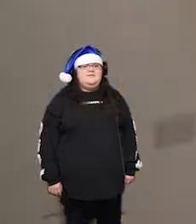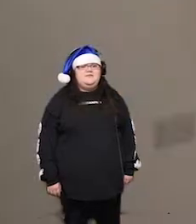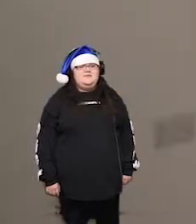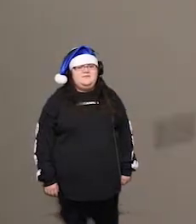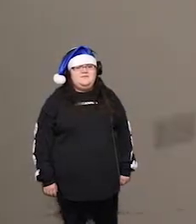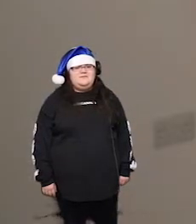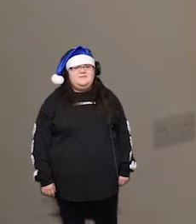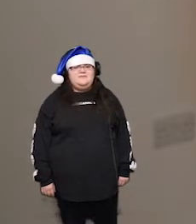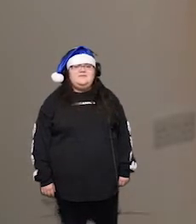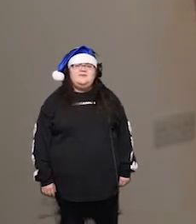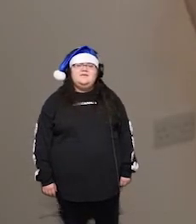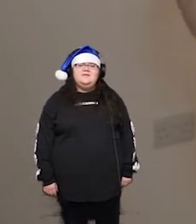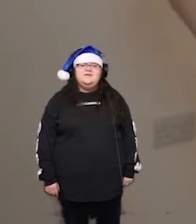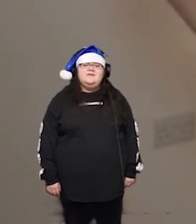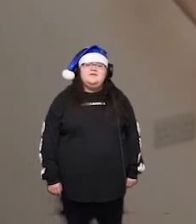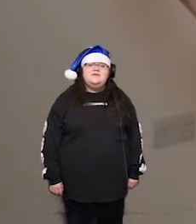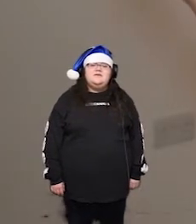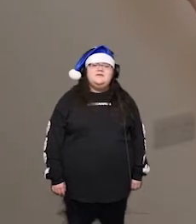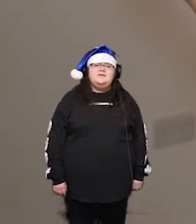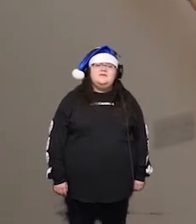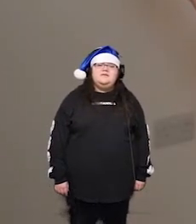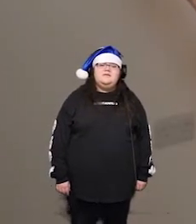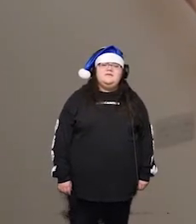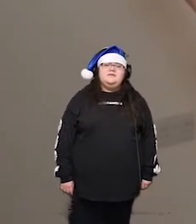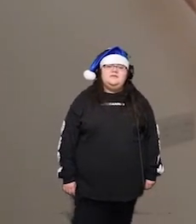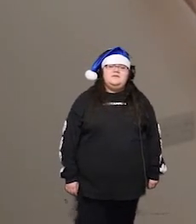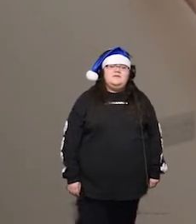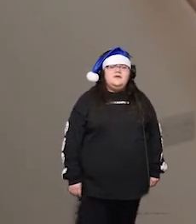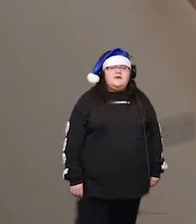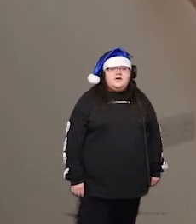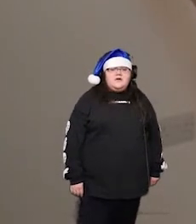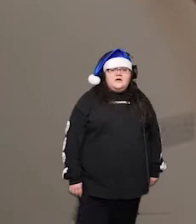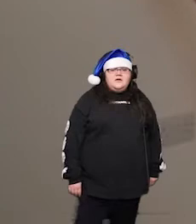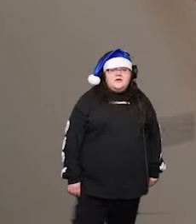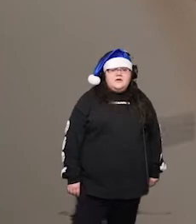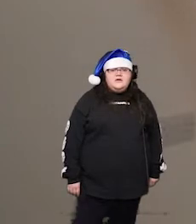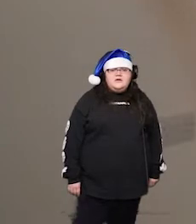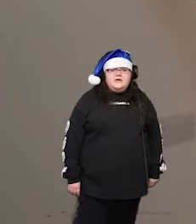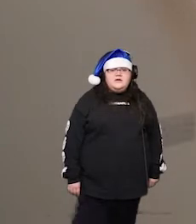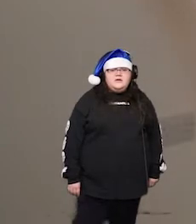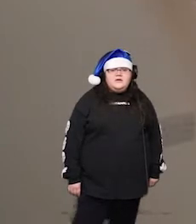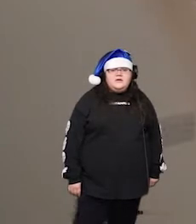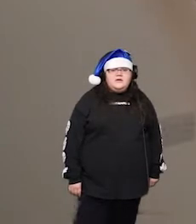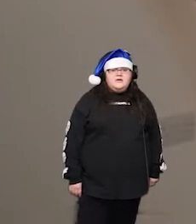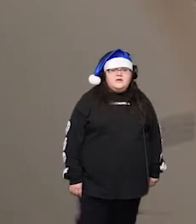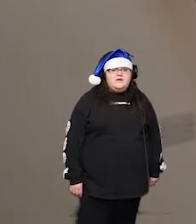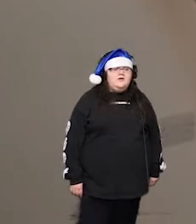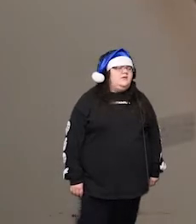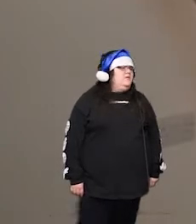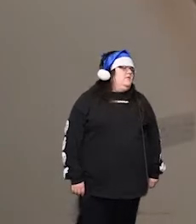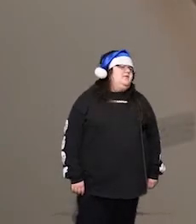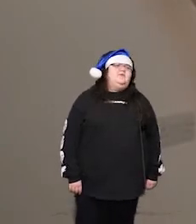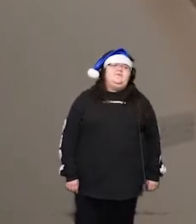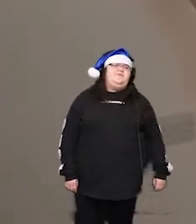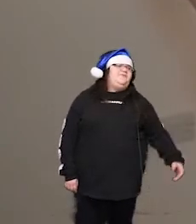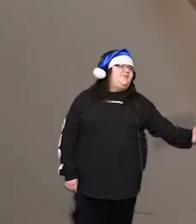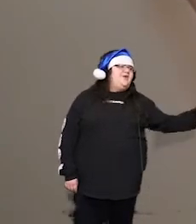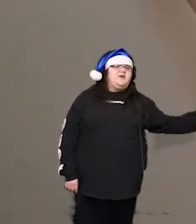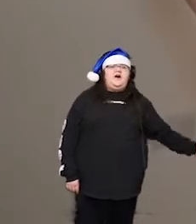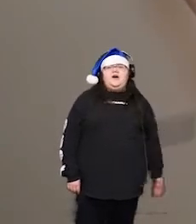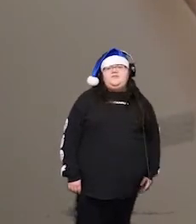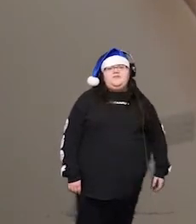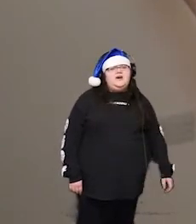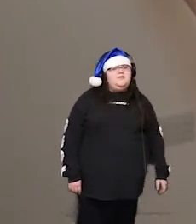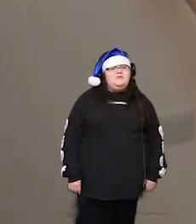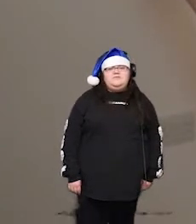Charlie. Which rapper's real name is Dylan Quabenga Mills? Dylan